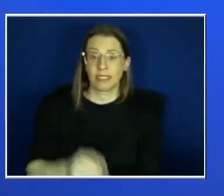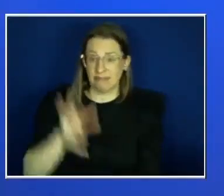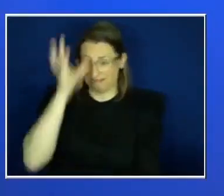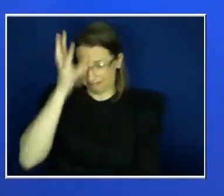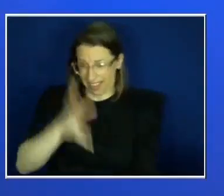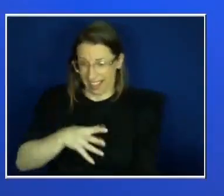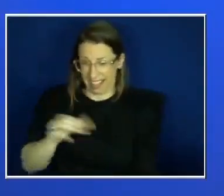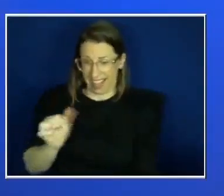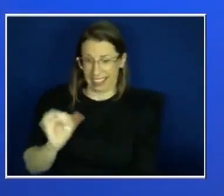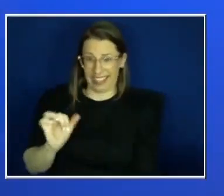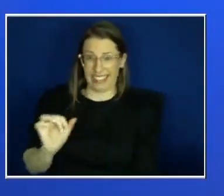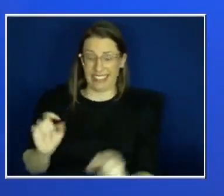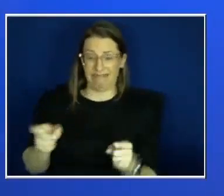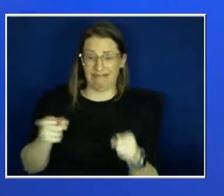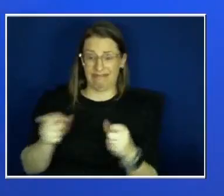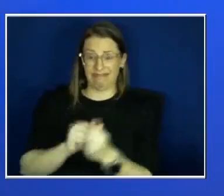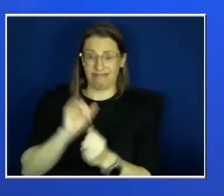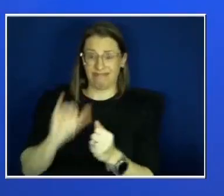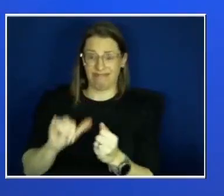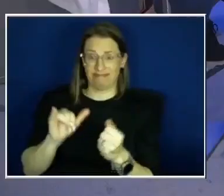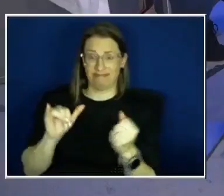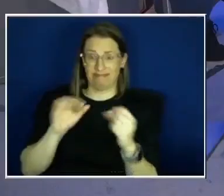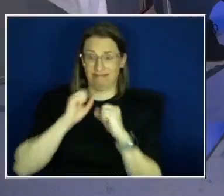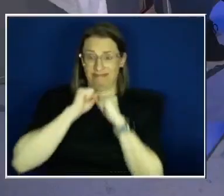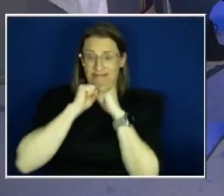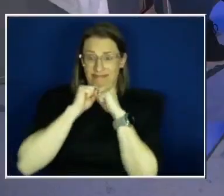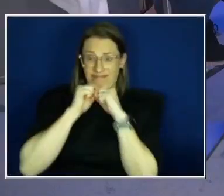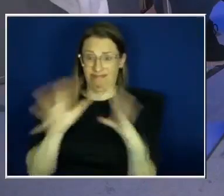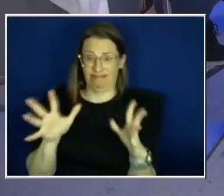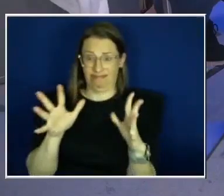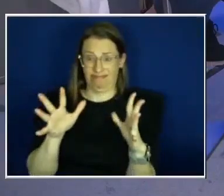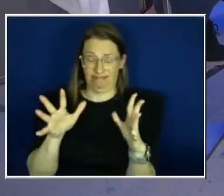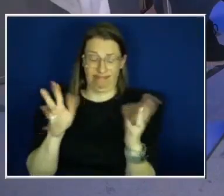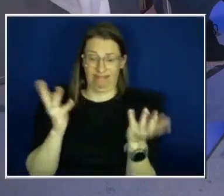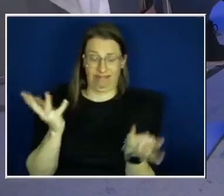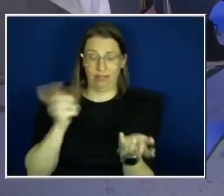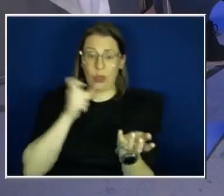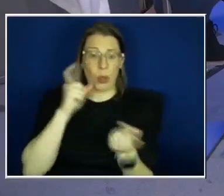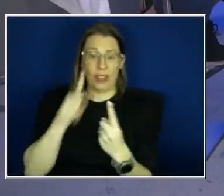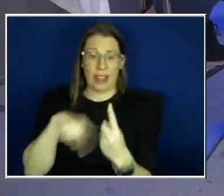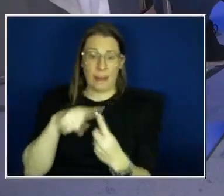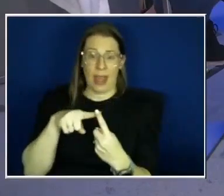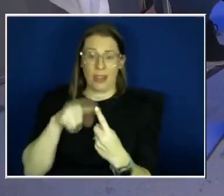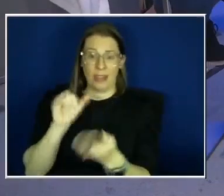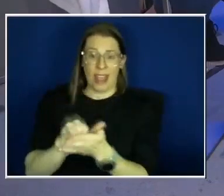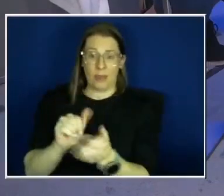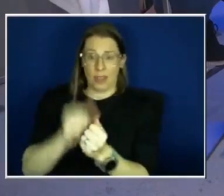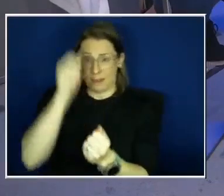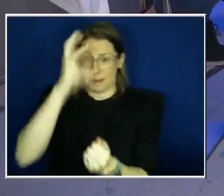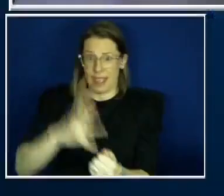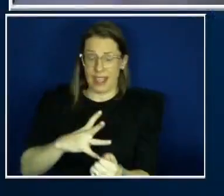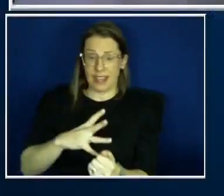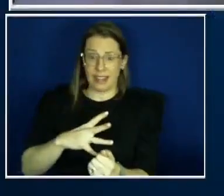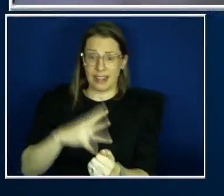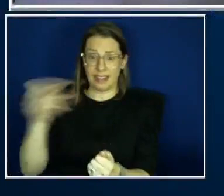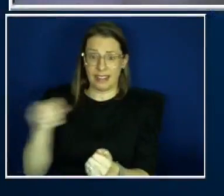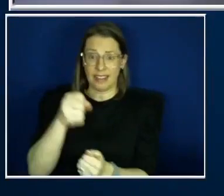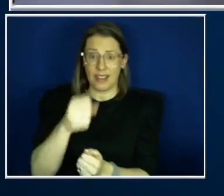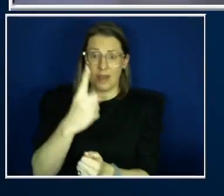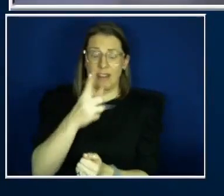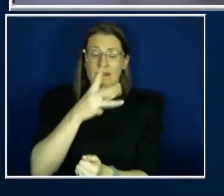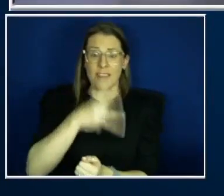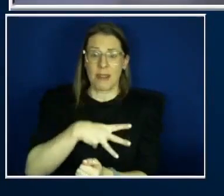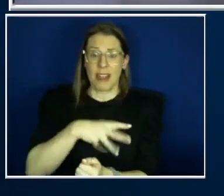at all. You're right. And it's so important. Something we don't even think about. Yeah. Well, let's let's bring in one of those female athletes,